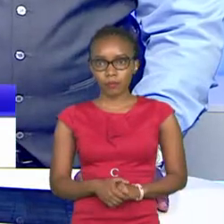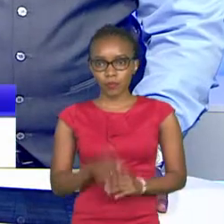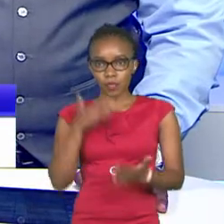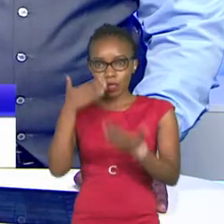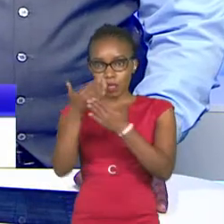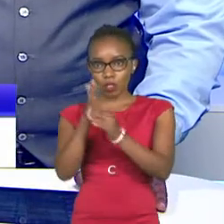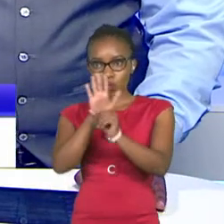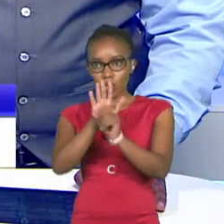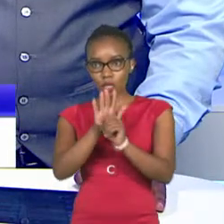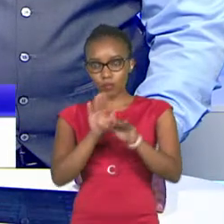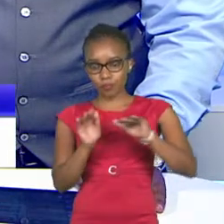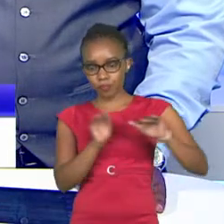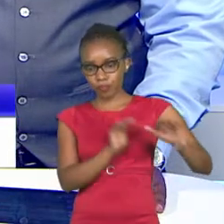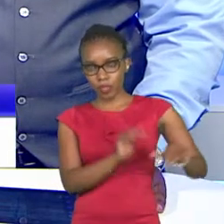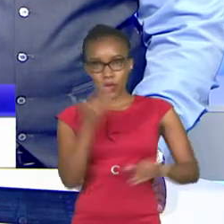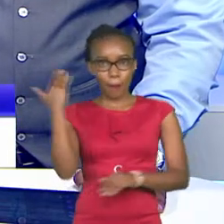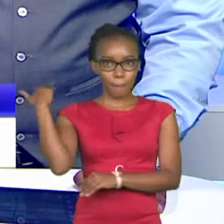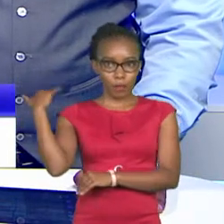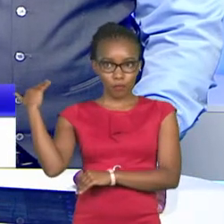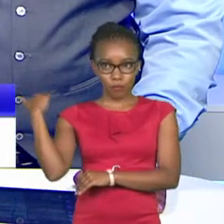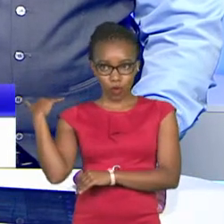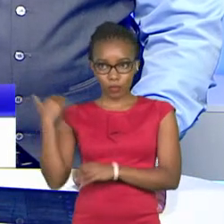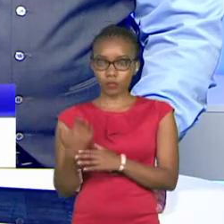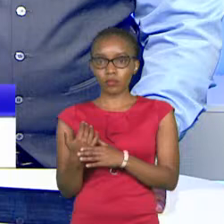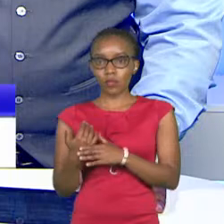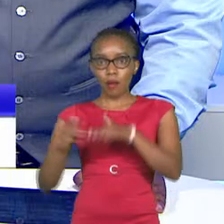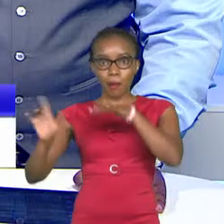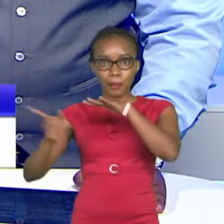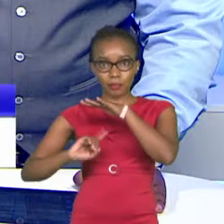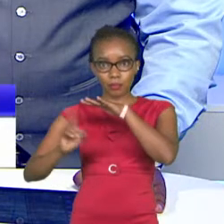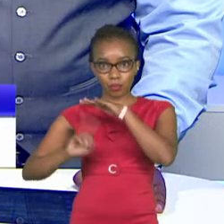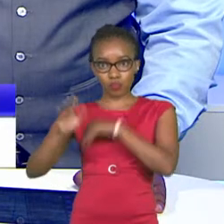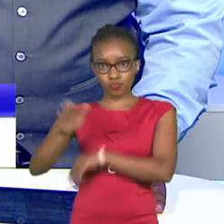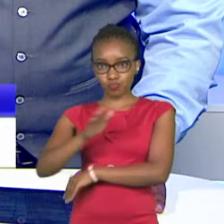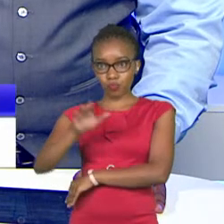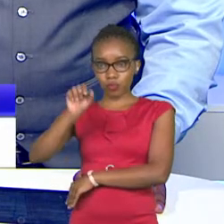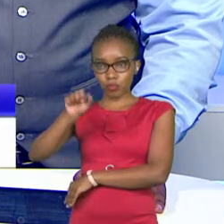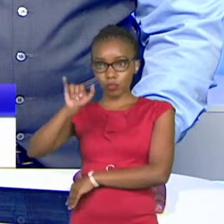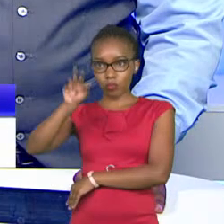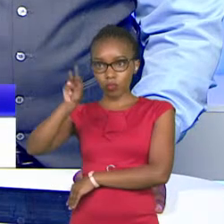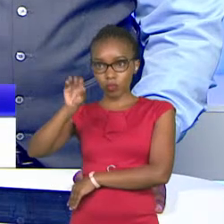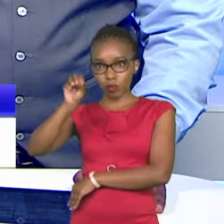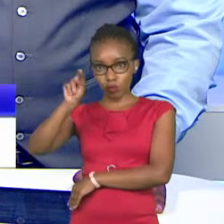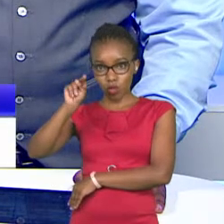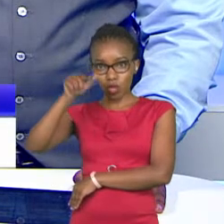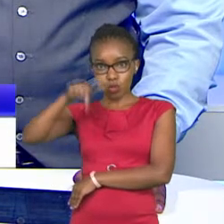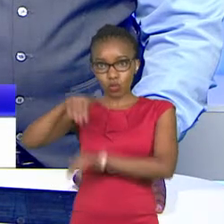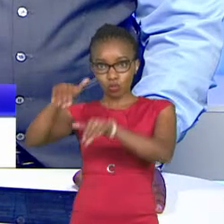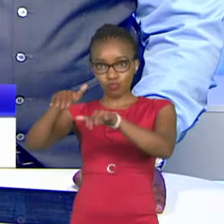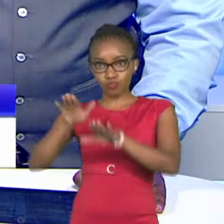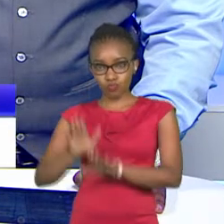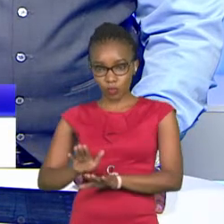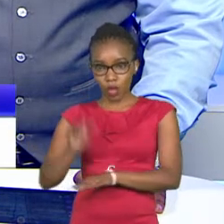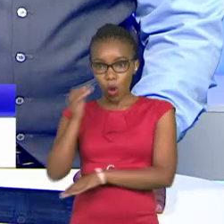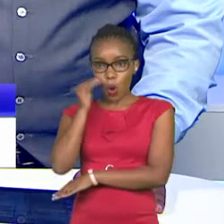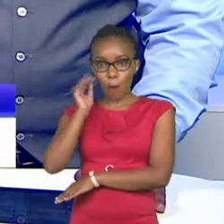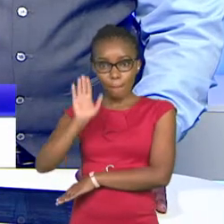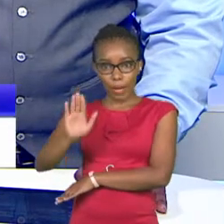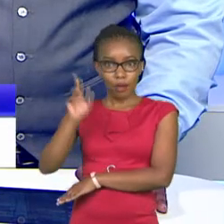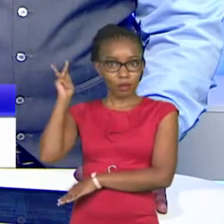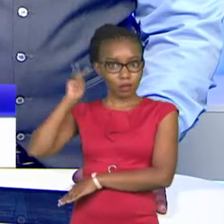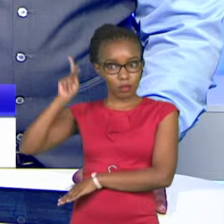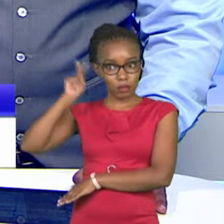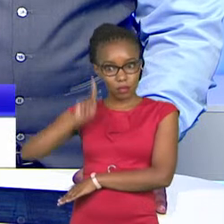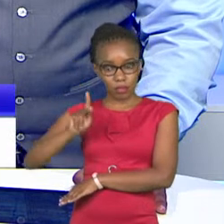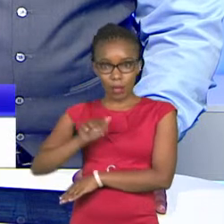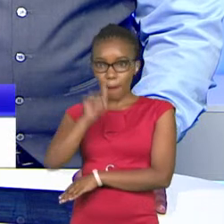Thank you, Daniel Kariuki. Former cabinet minister in the Moi administration, Simeon Nyatae, has today been laid to rest at his Nyosia home in Kisii during